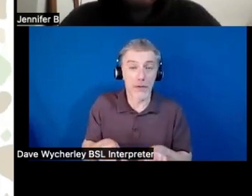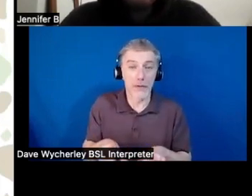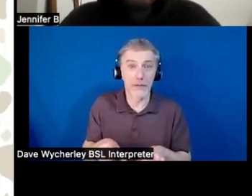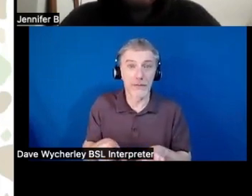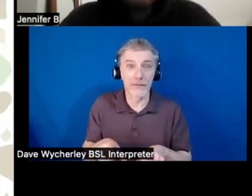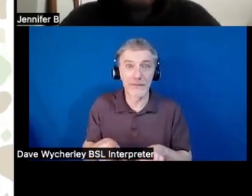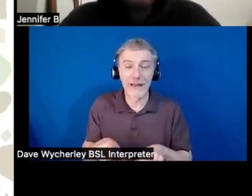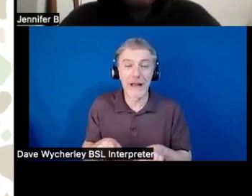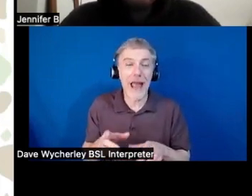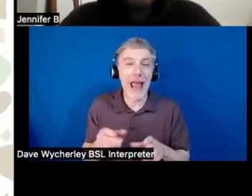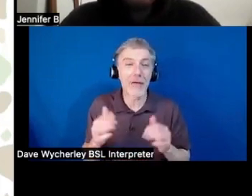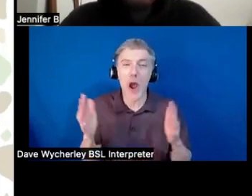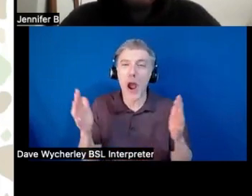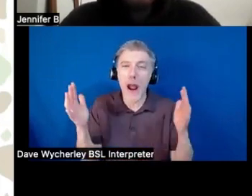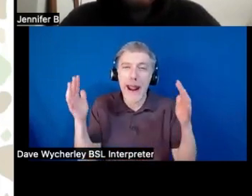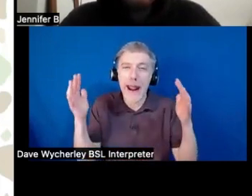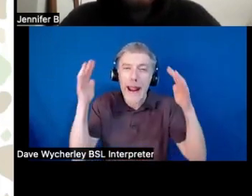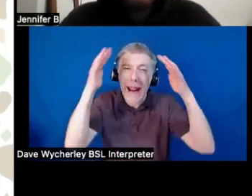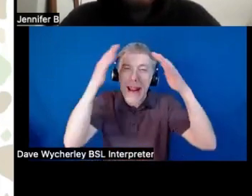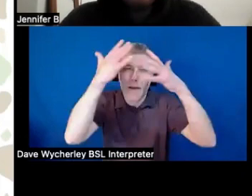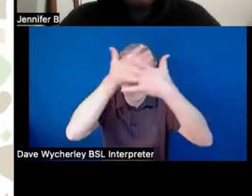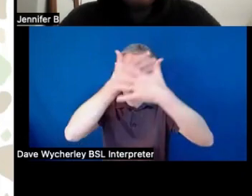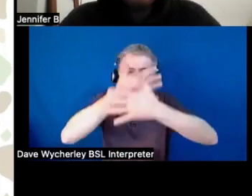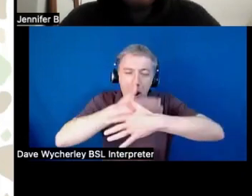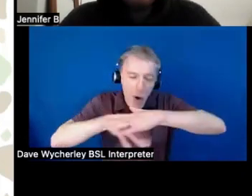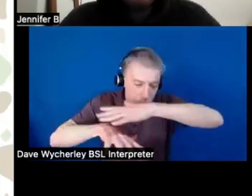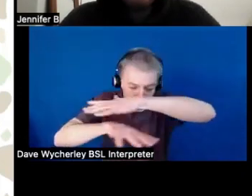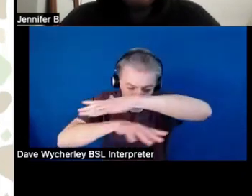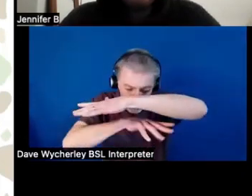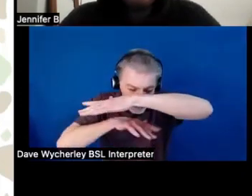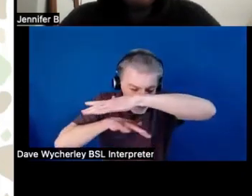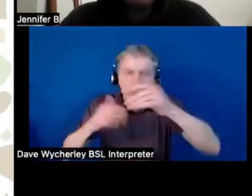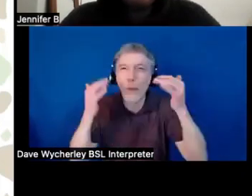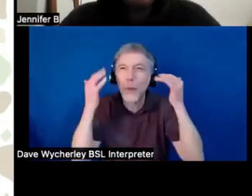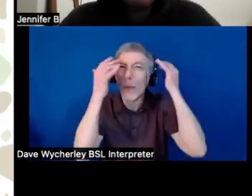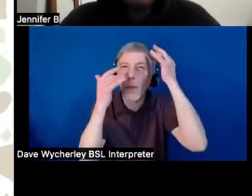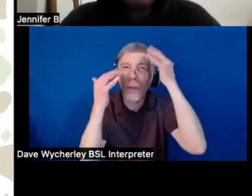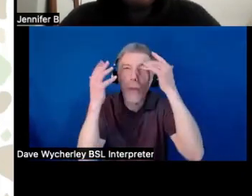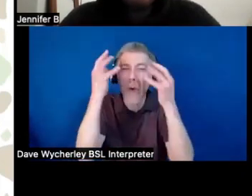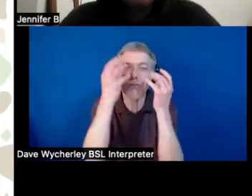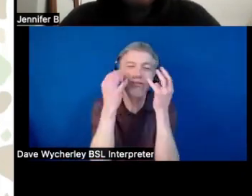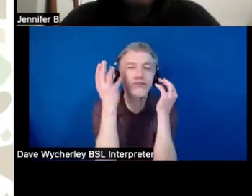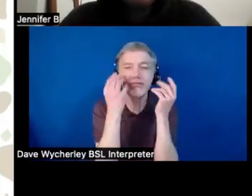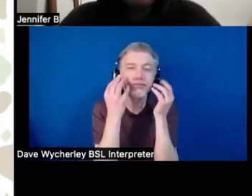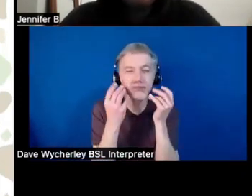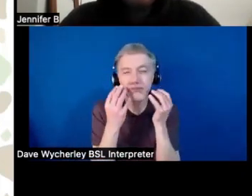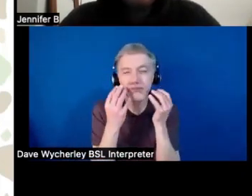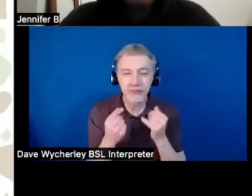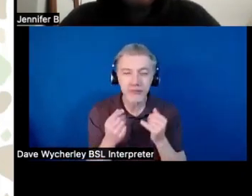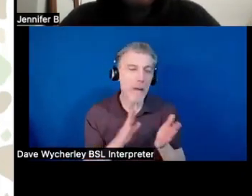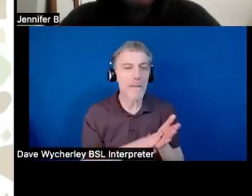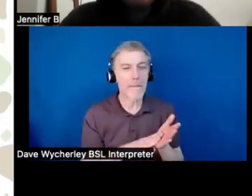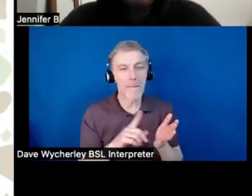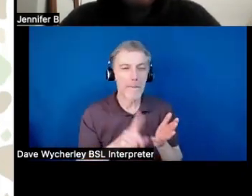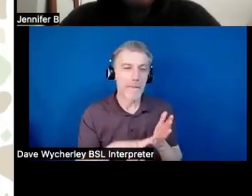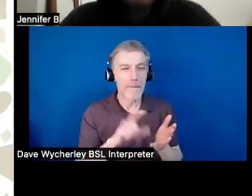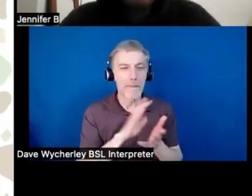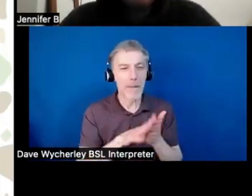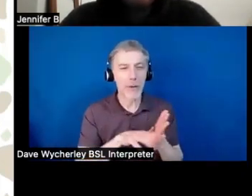dark, things are still kind of going on and happening. Things are percolating or mulching, as we were talking about,